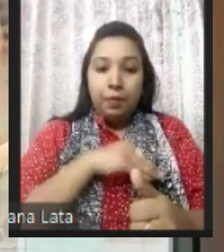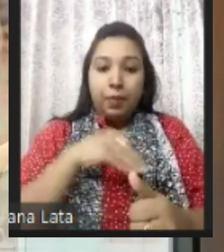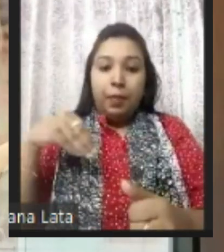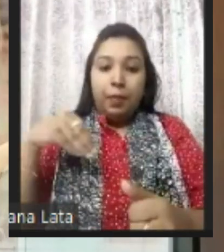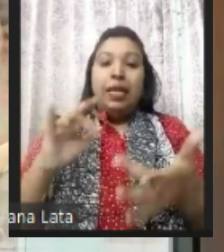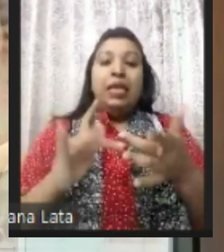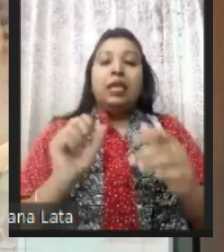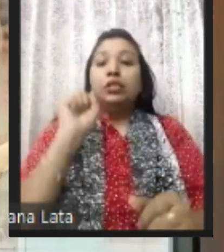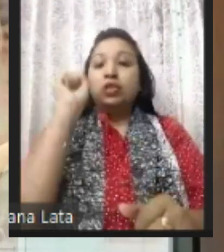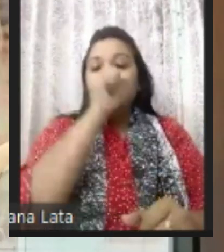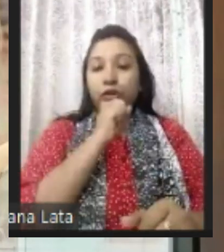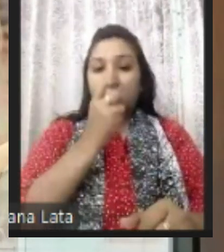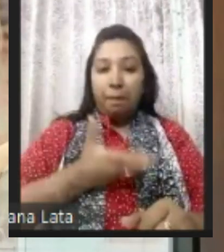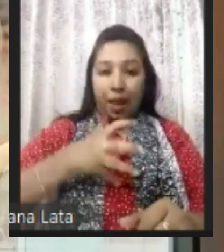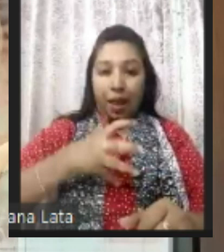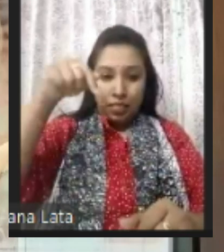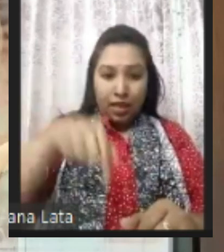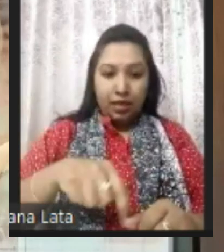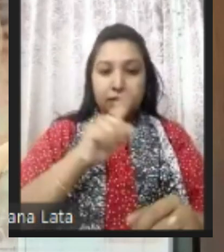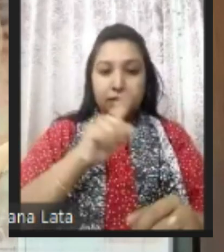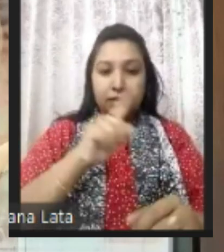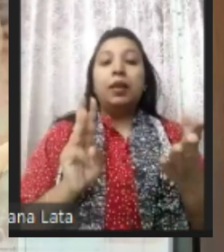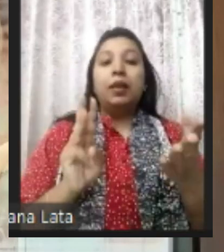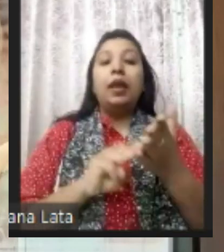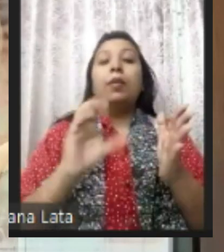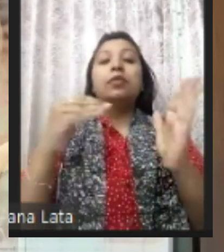Bangladesh chapter, and Mozammel Haq,